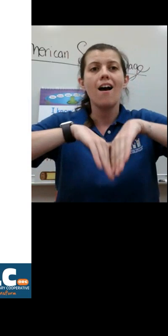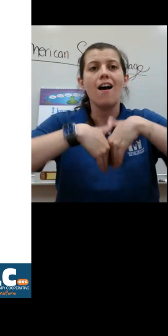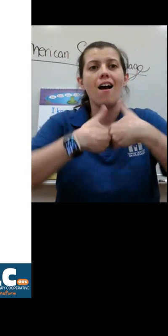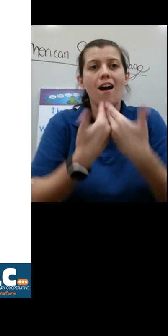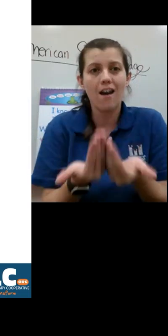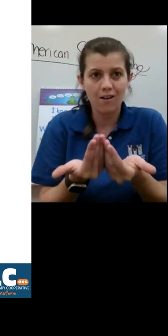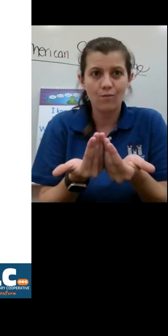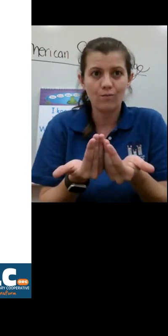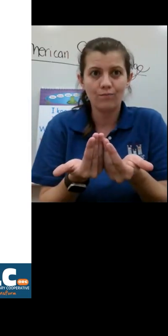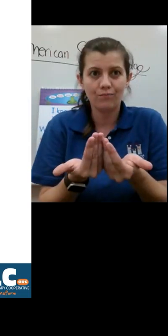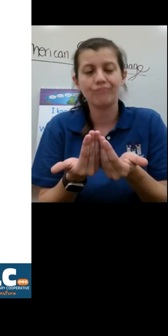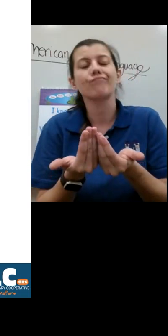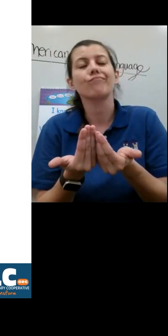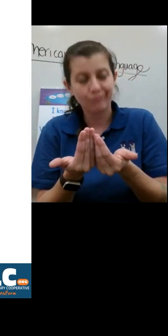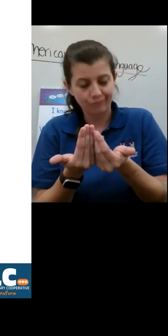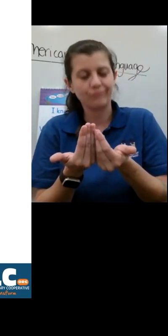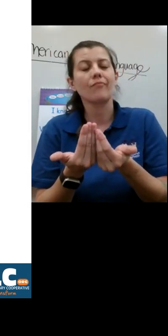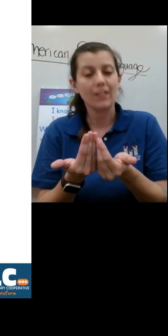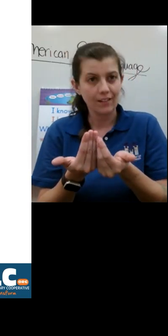sign.